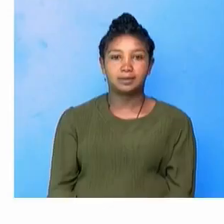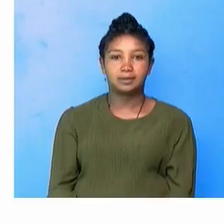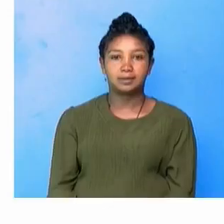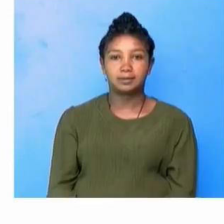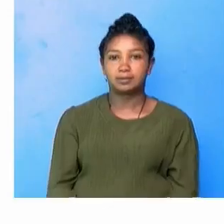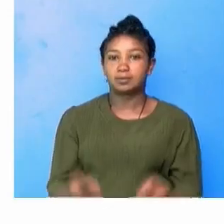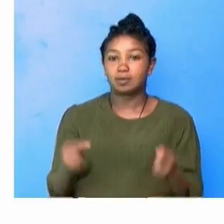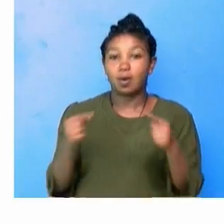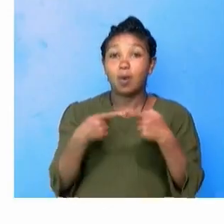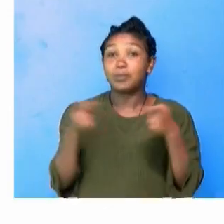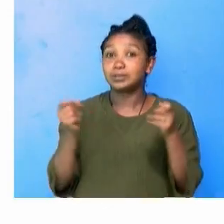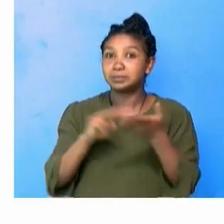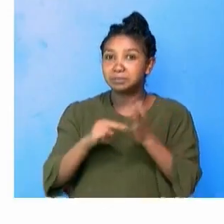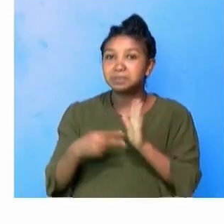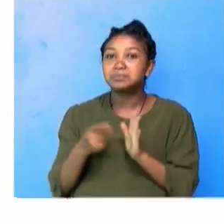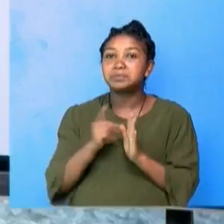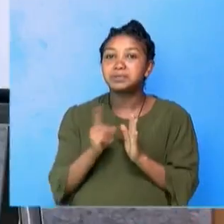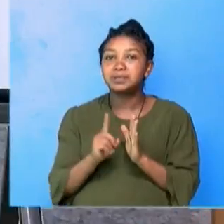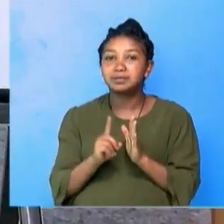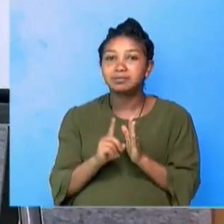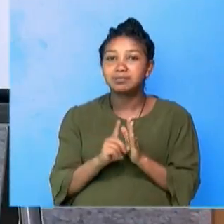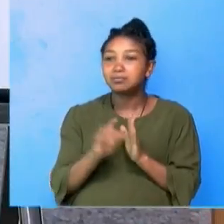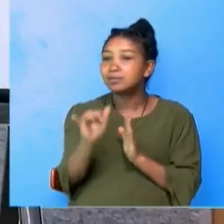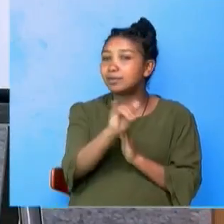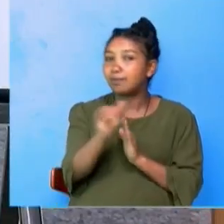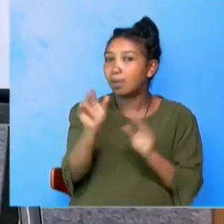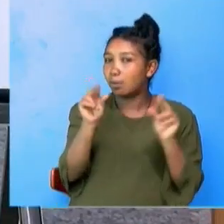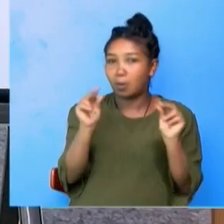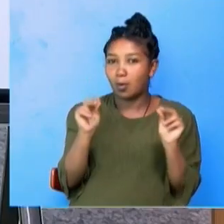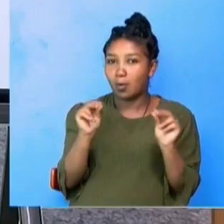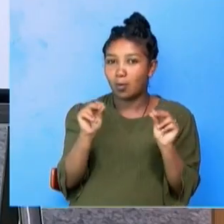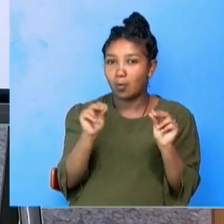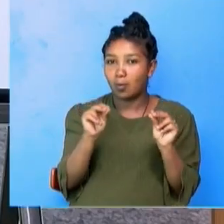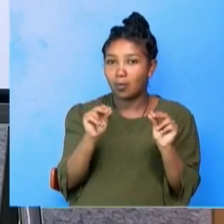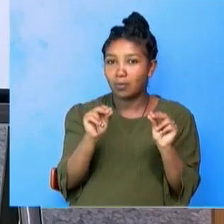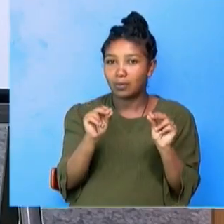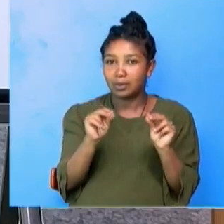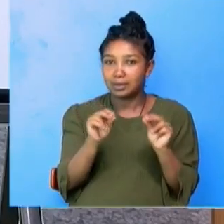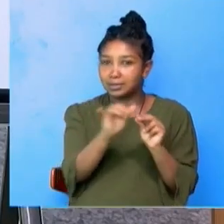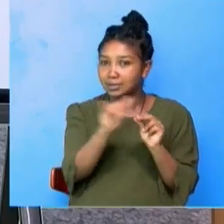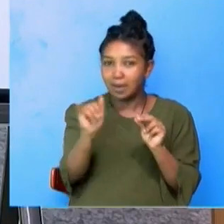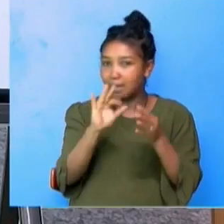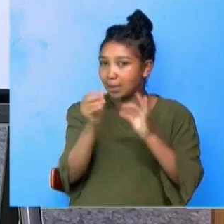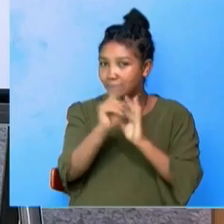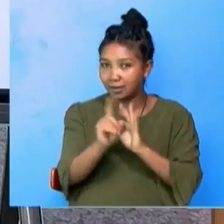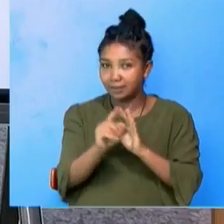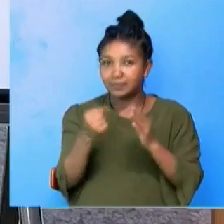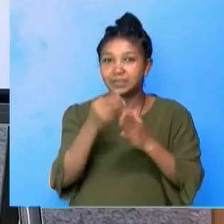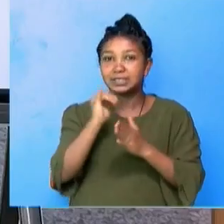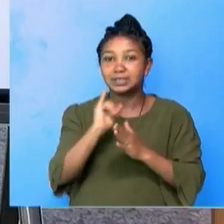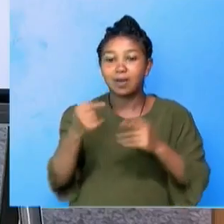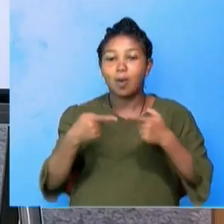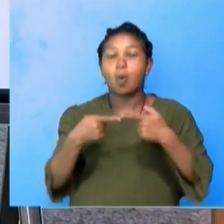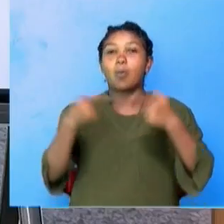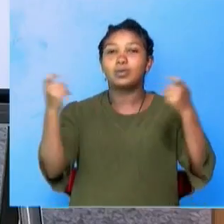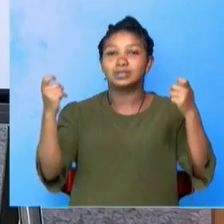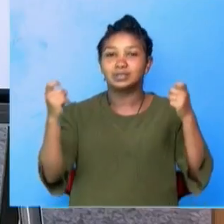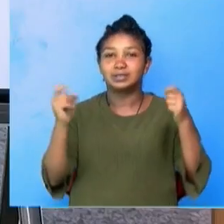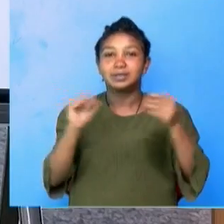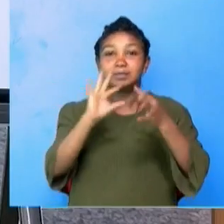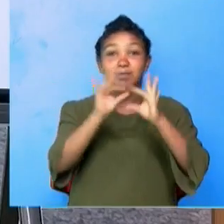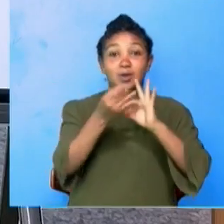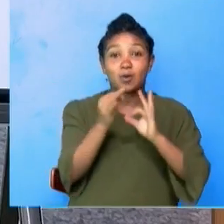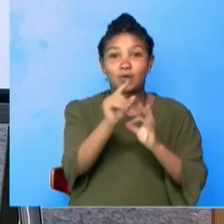When we say opposite words, it's not the same with synonym, like the same meaning. This is the opposite meaning